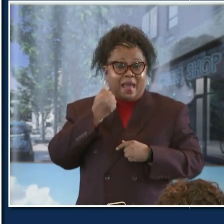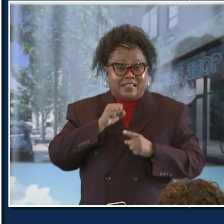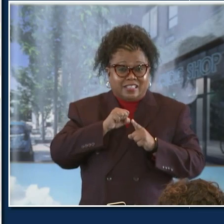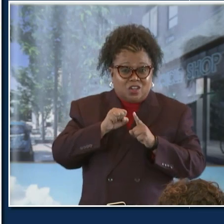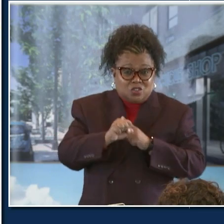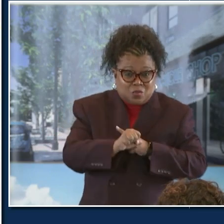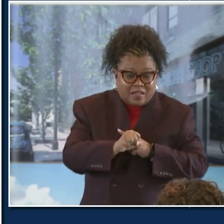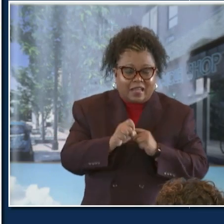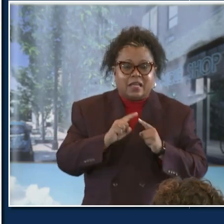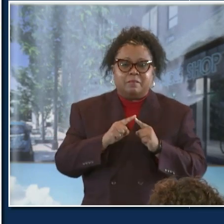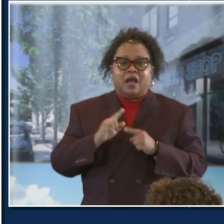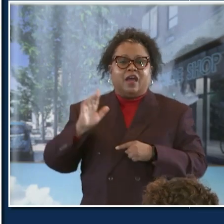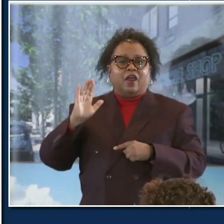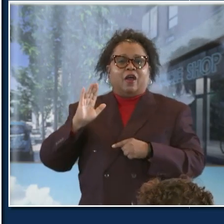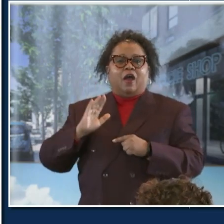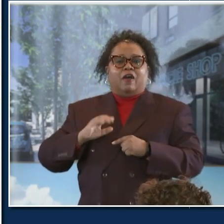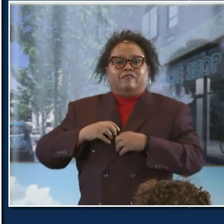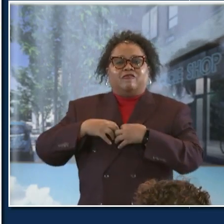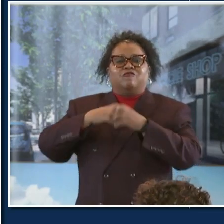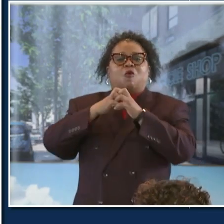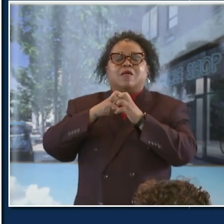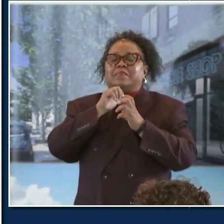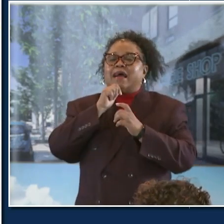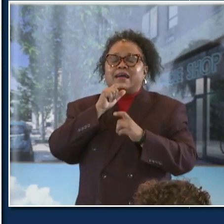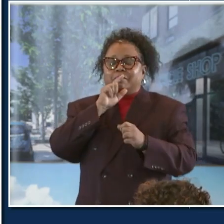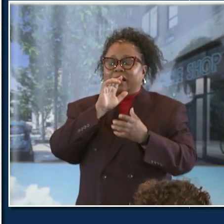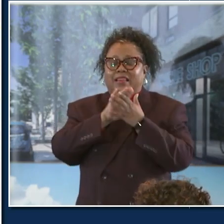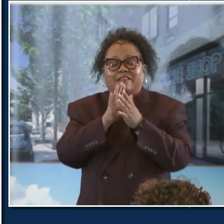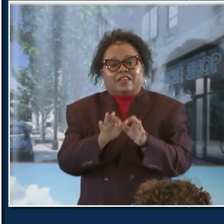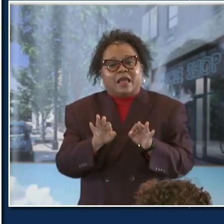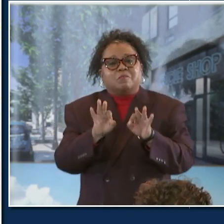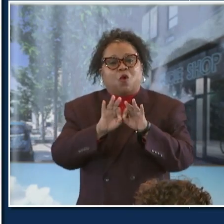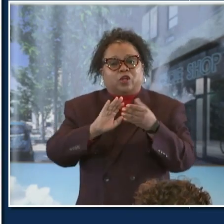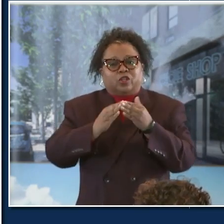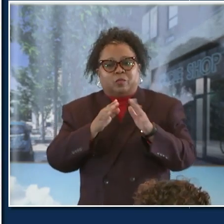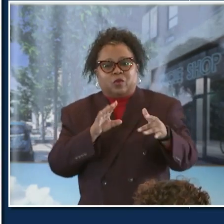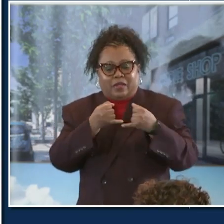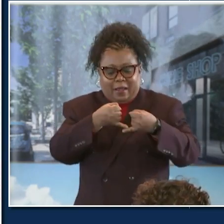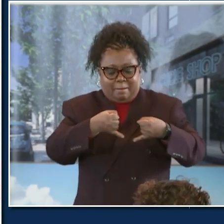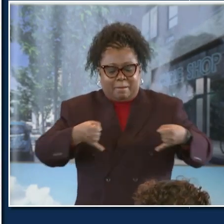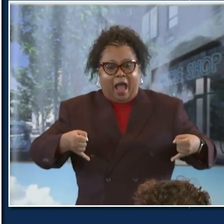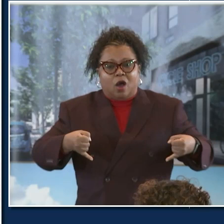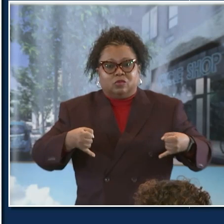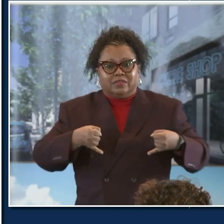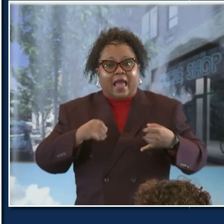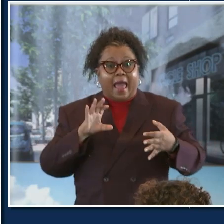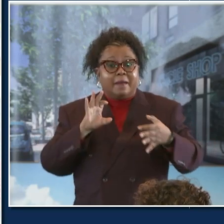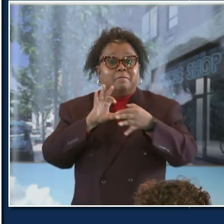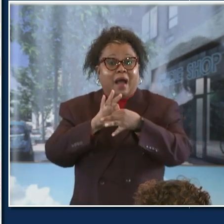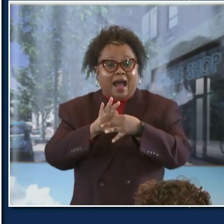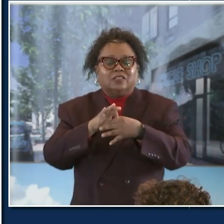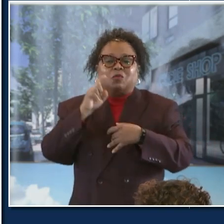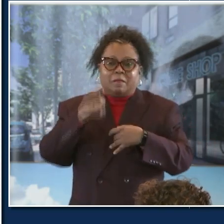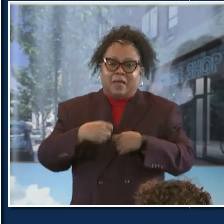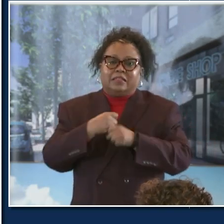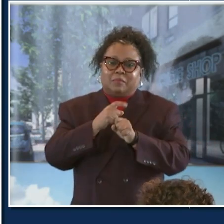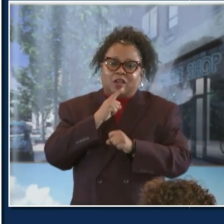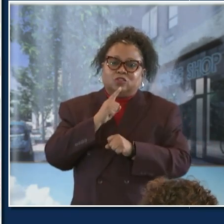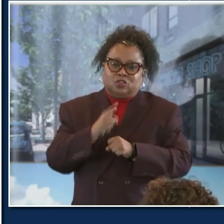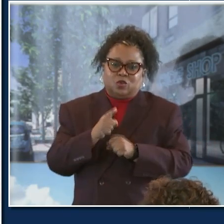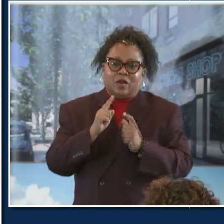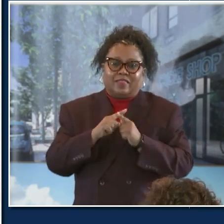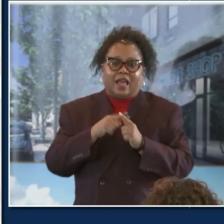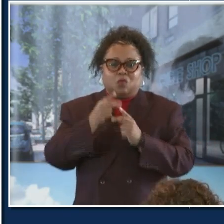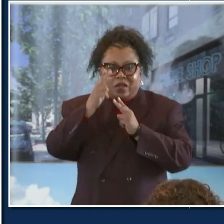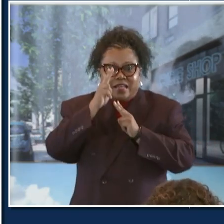circumstances, but formed unbelievably important community bounds. and bonds, we must make sure that